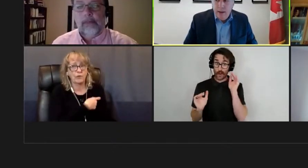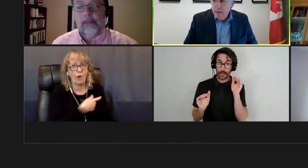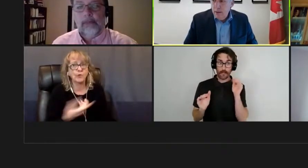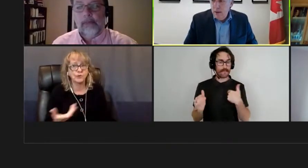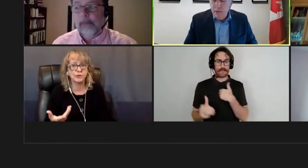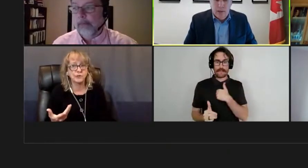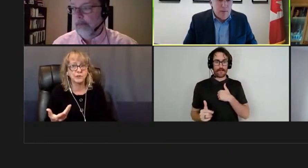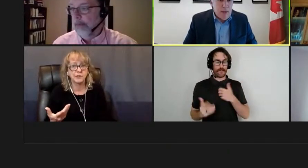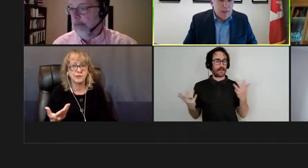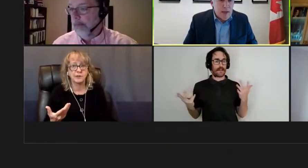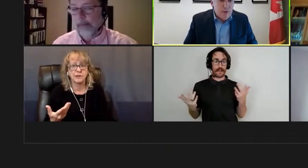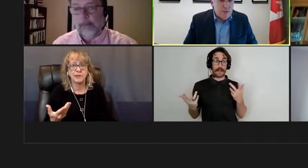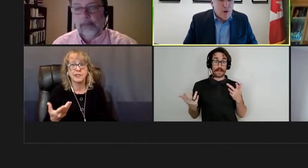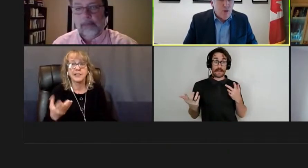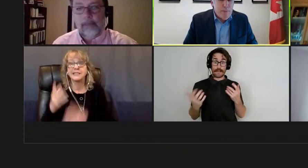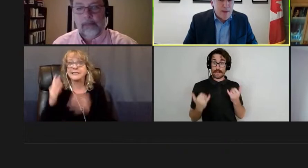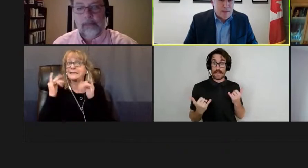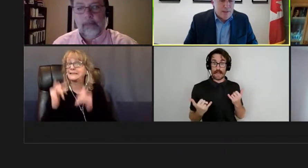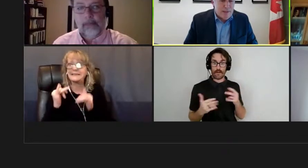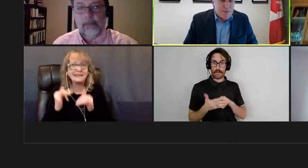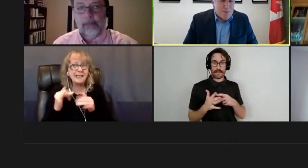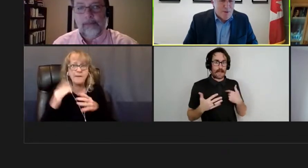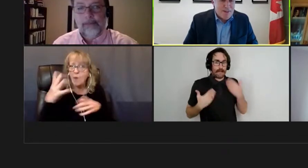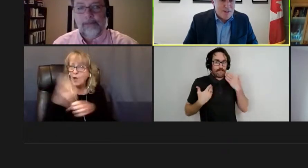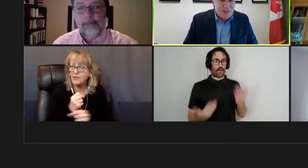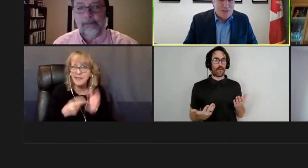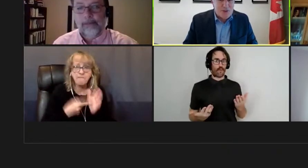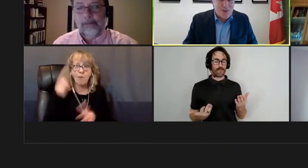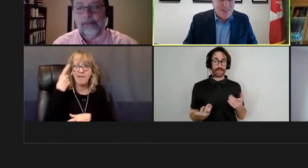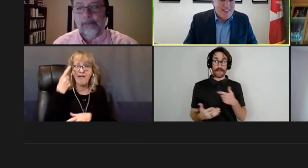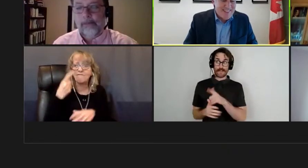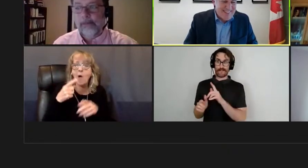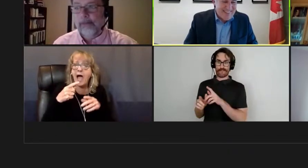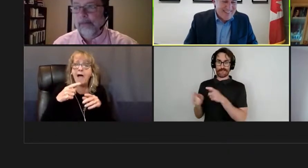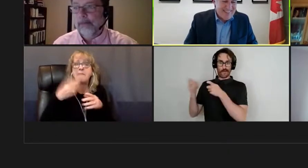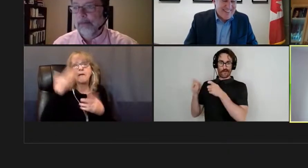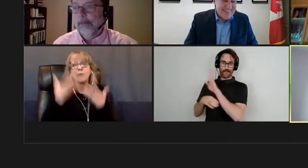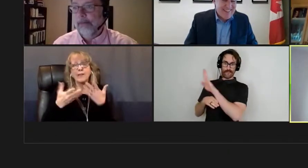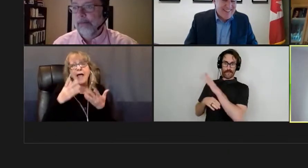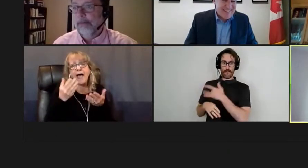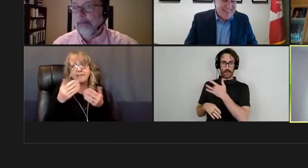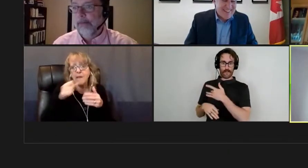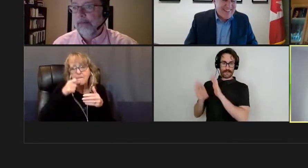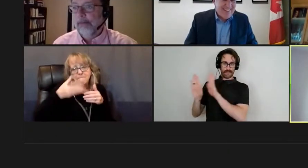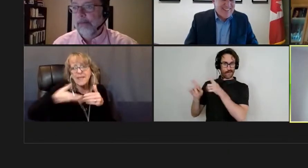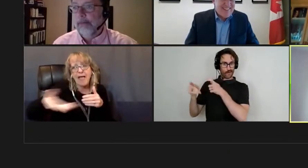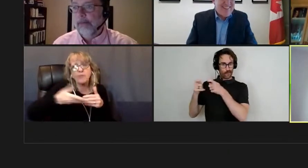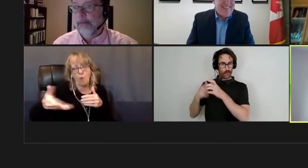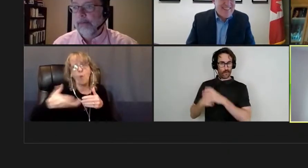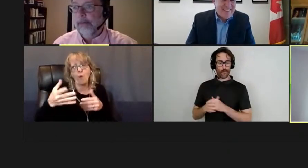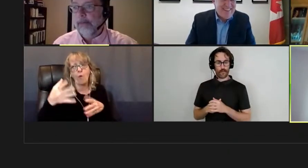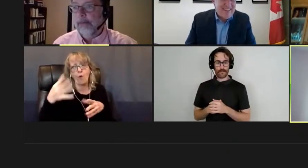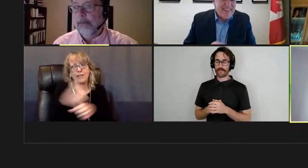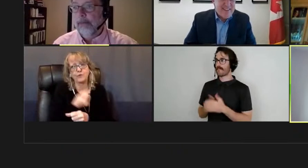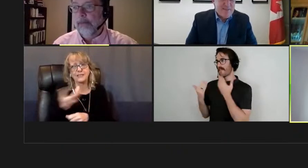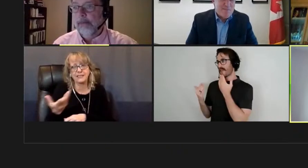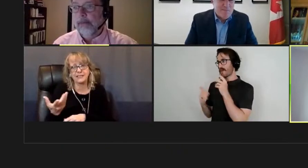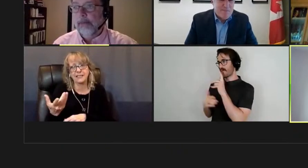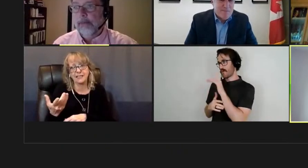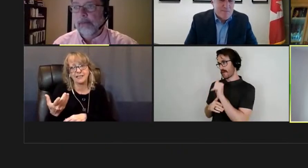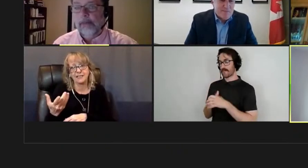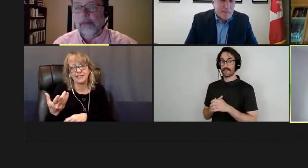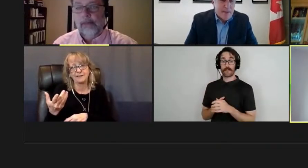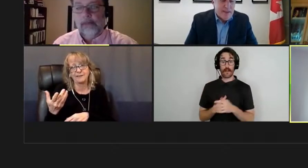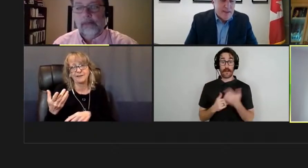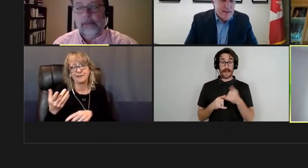I imminently means I don't know, because it's under the province's control. No, I appreciate that. Thank you, Tony. Finally,